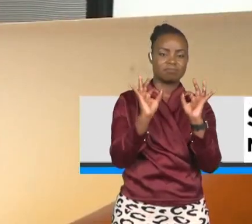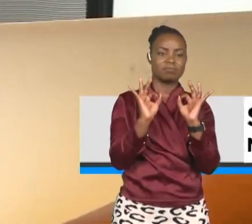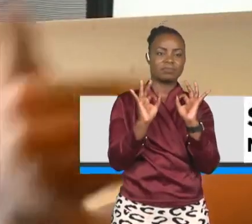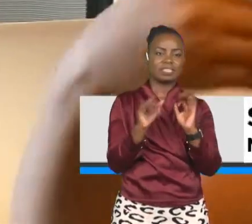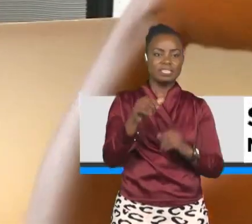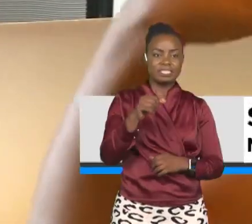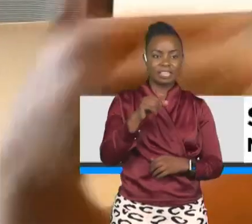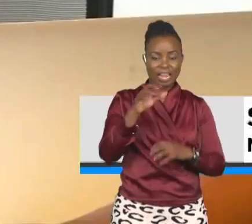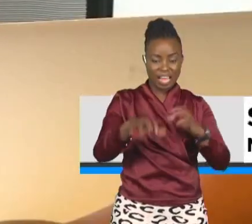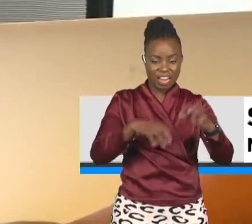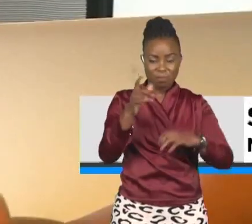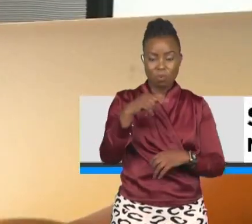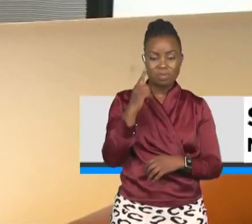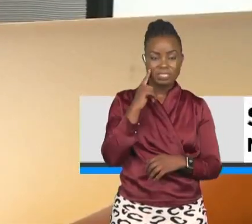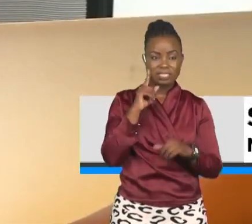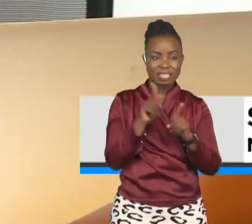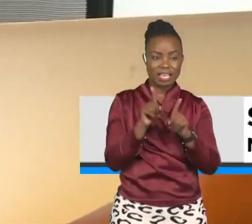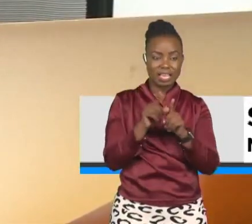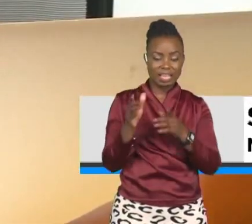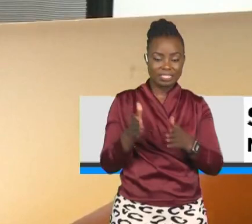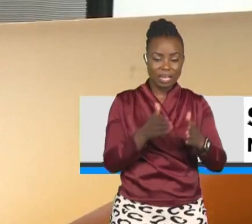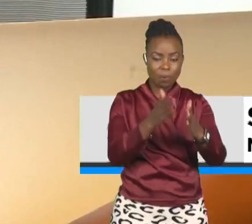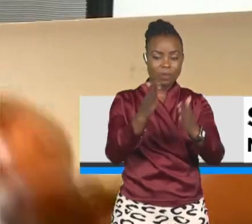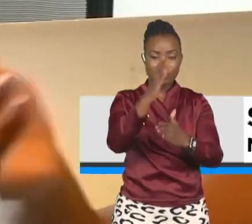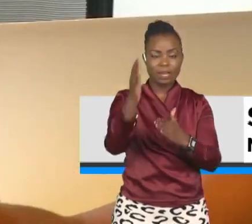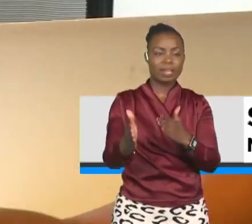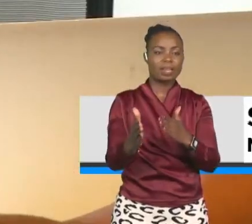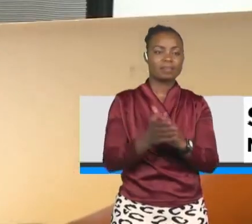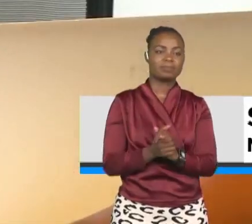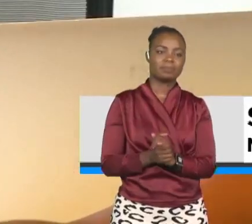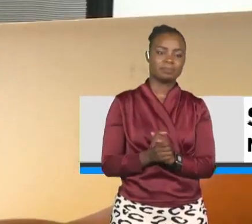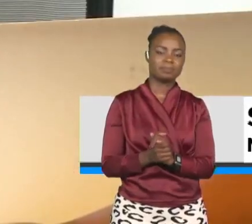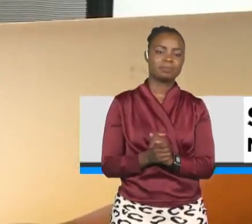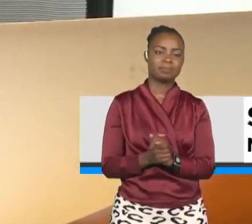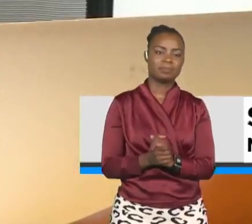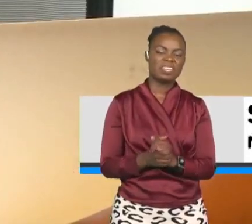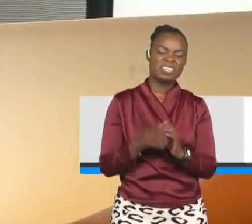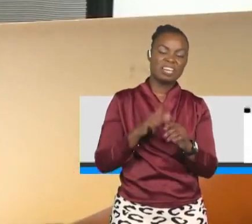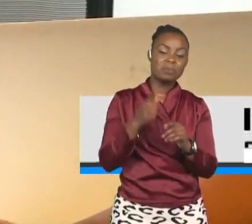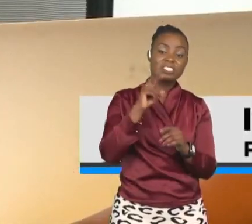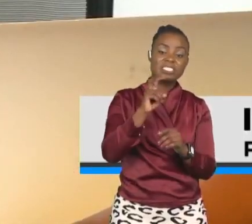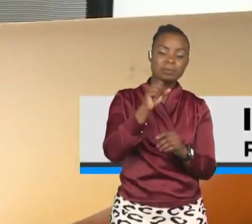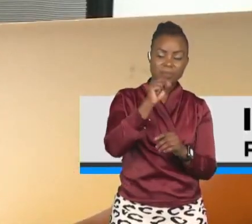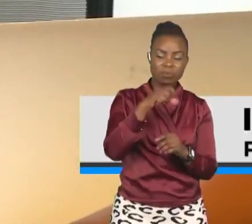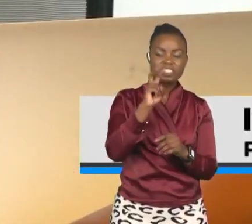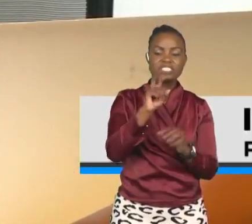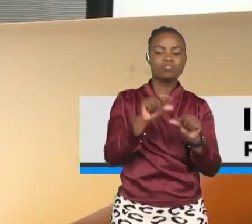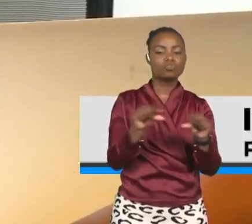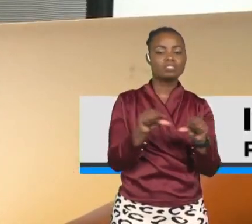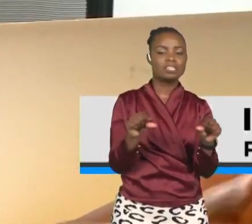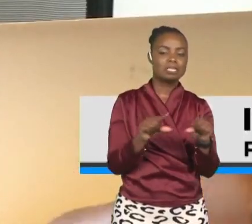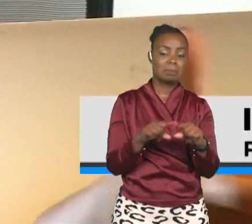that we see as a means to an end, a pig, bacon, sausages, all of that, has now become